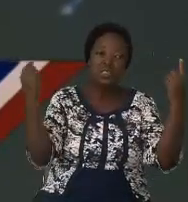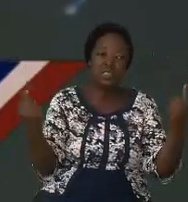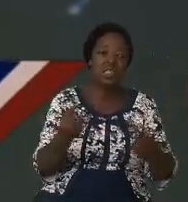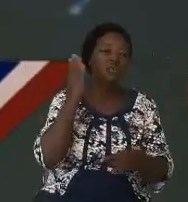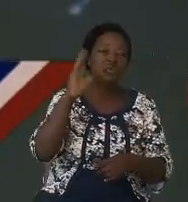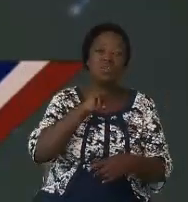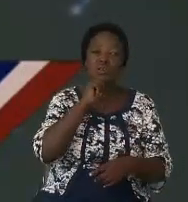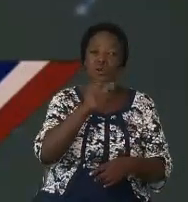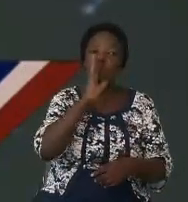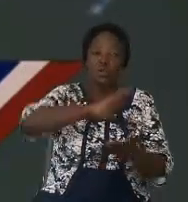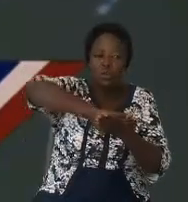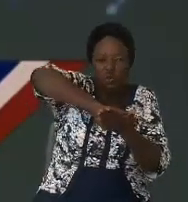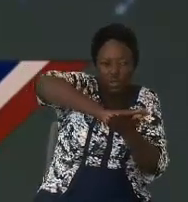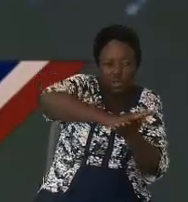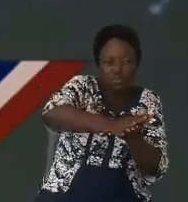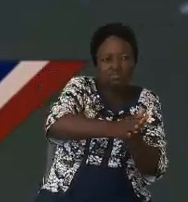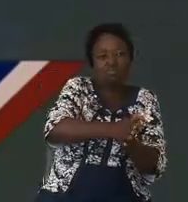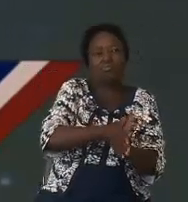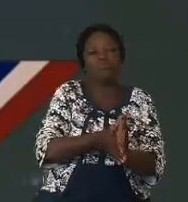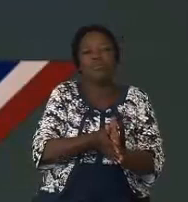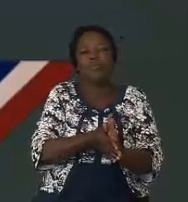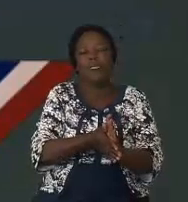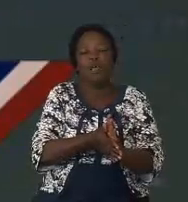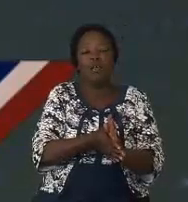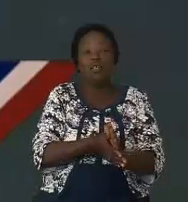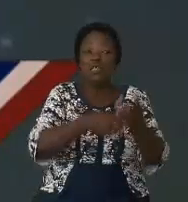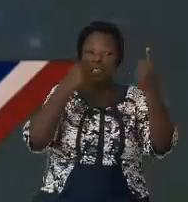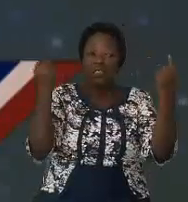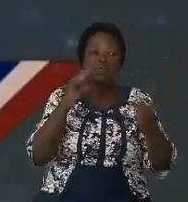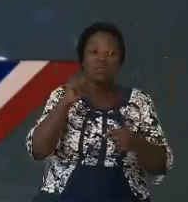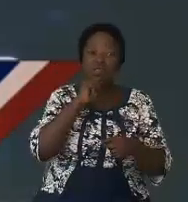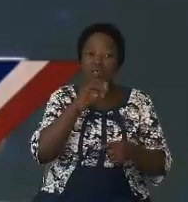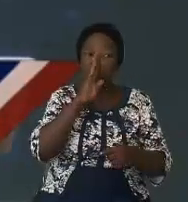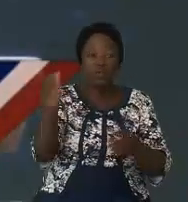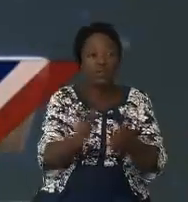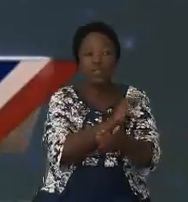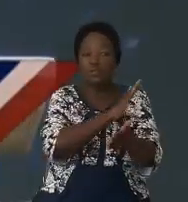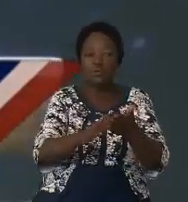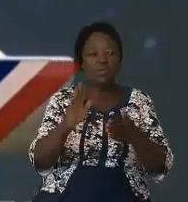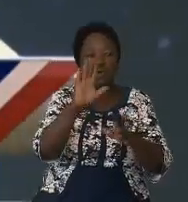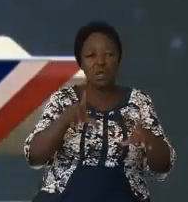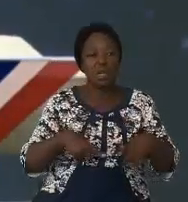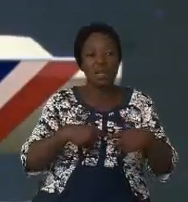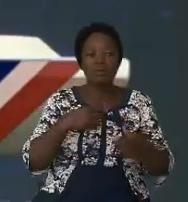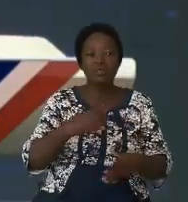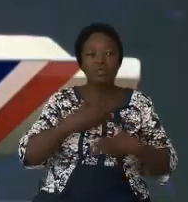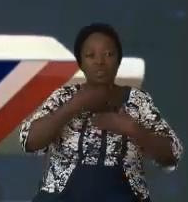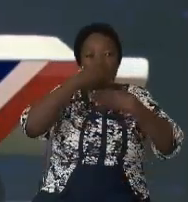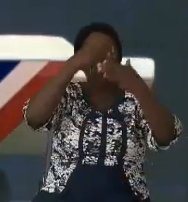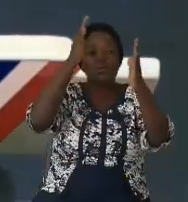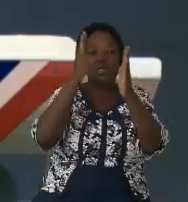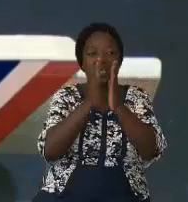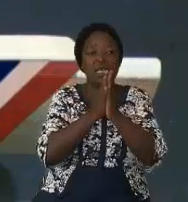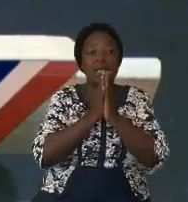so iniquity shall not be your ruin. Iniquity shall not be your